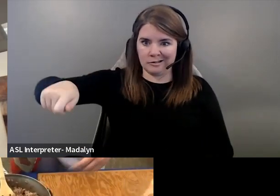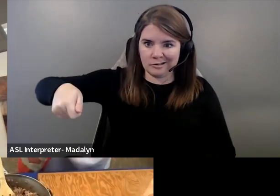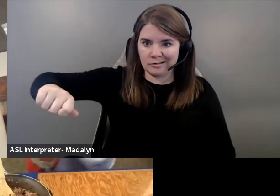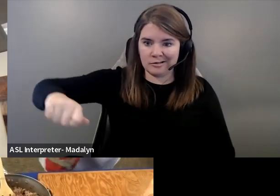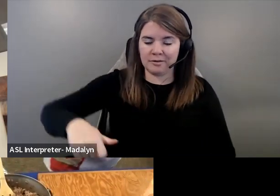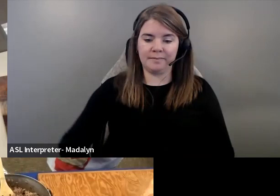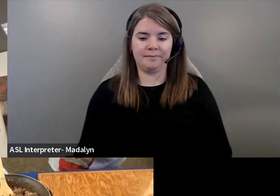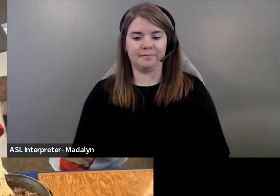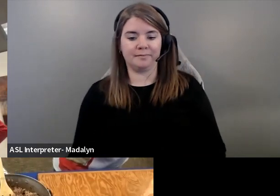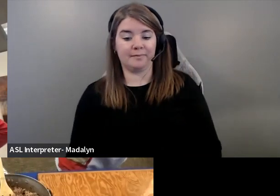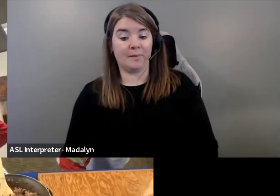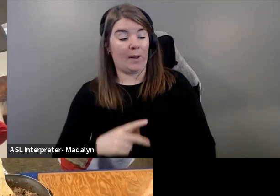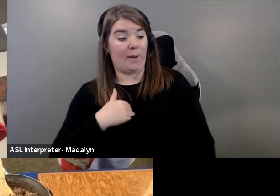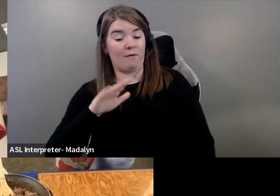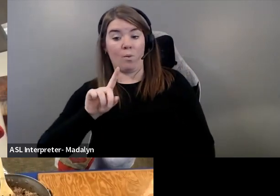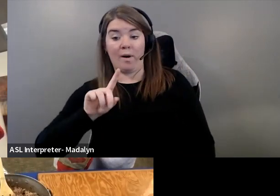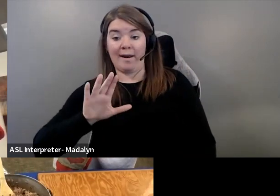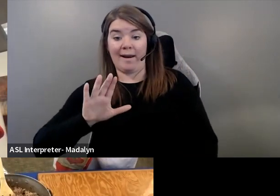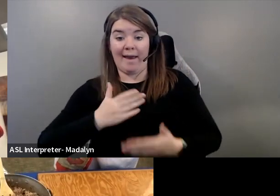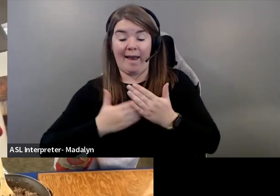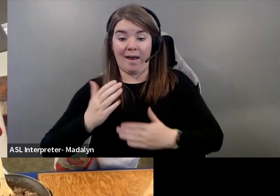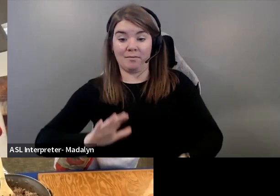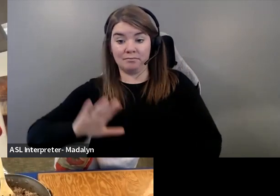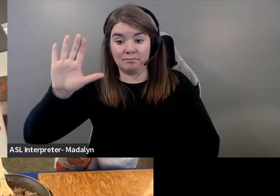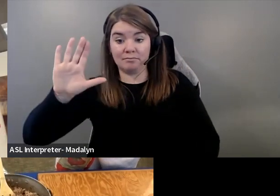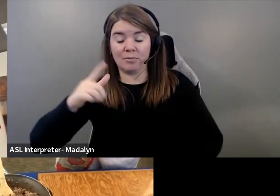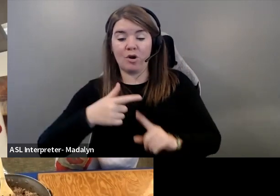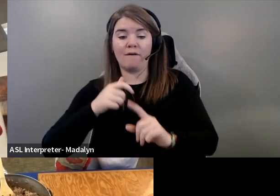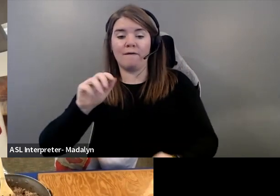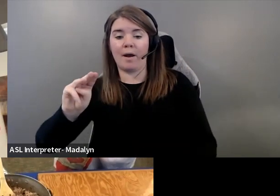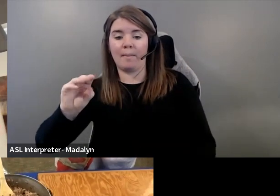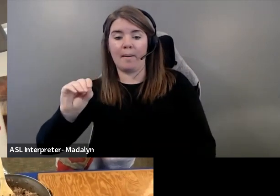Okay, we got one hand up, and that's from Molly Palestrini.